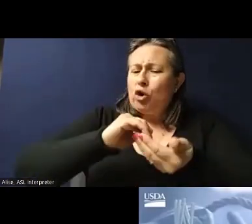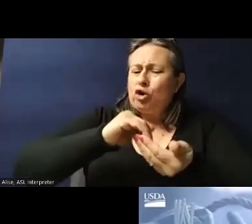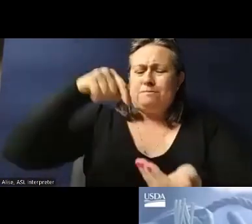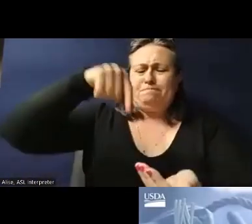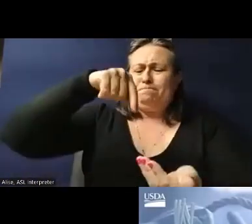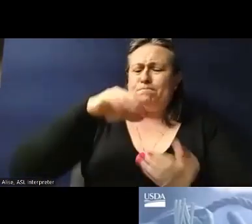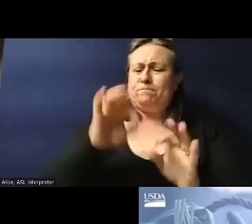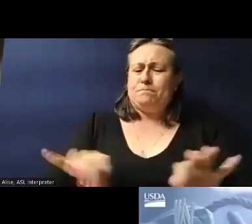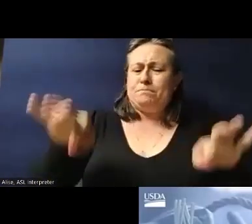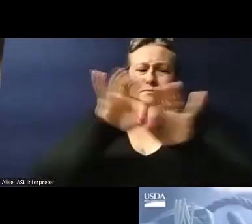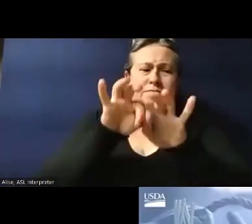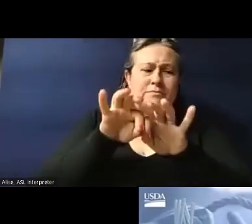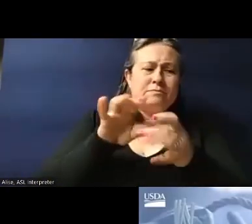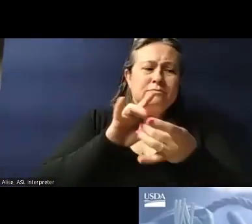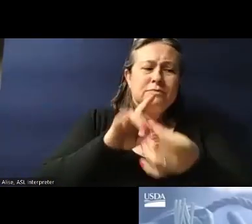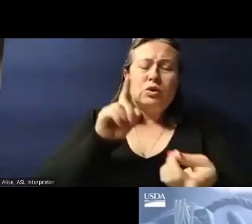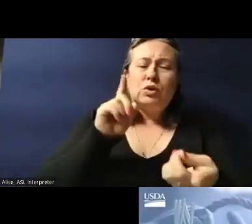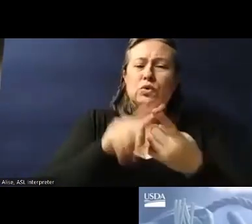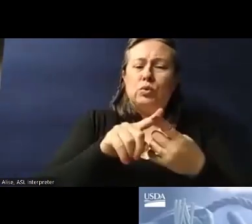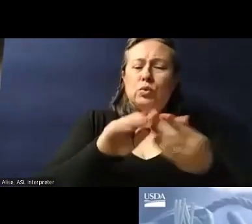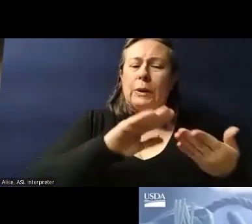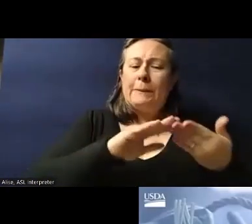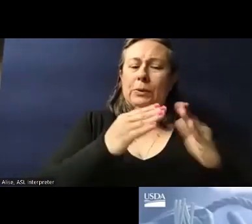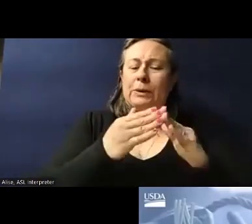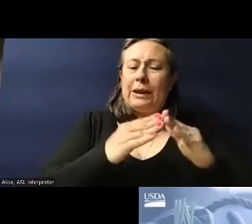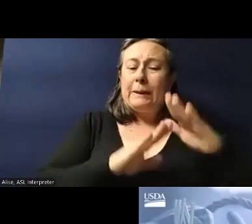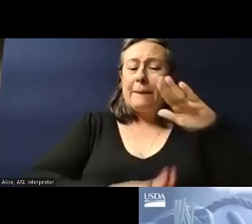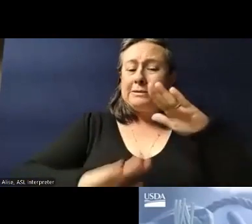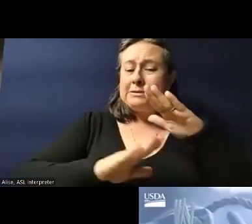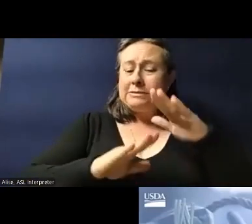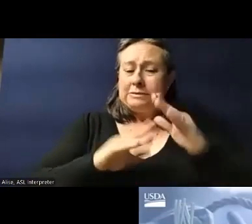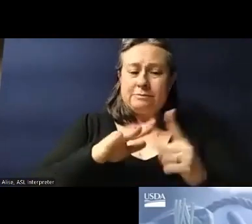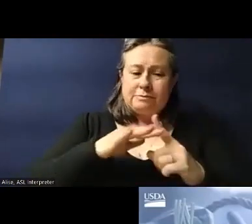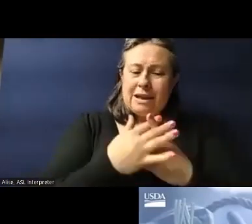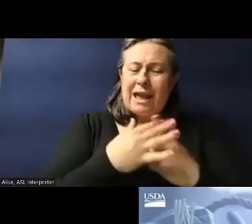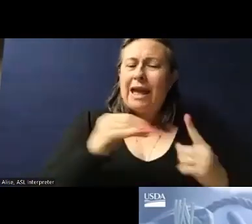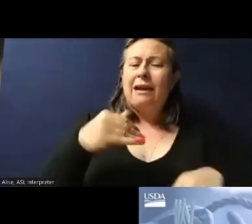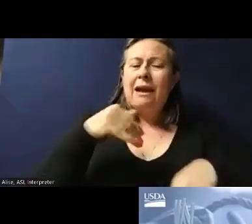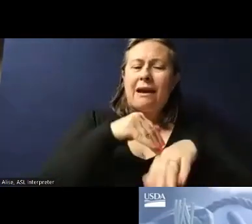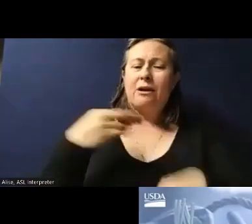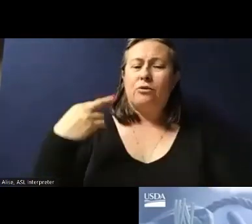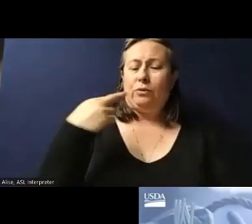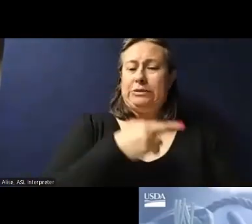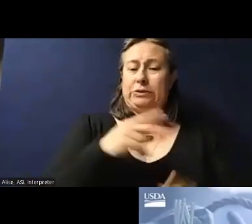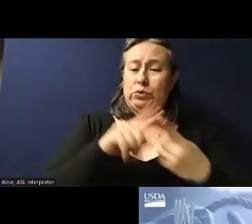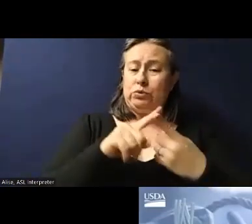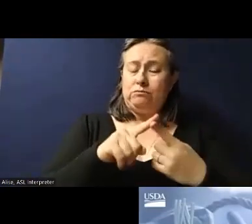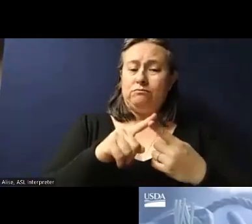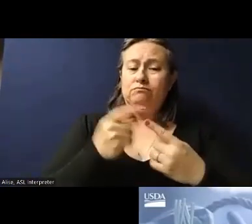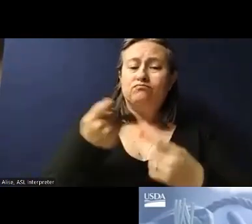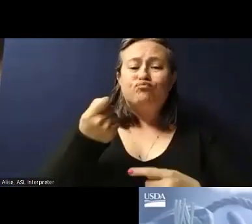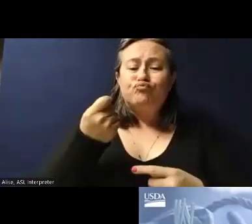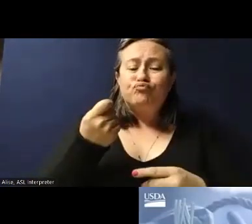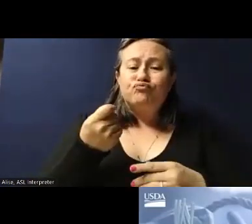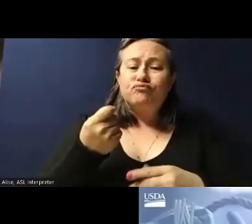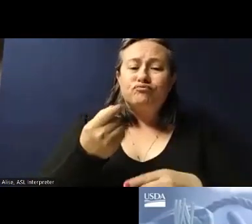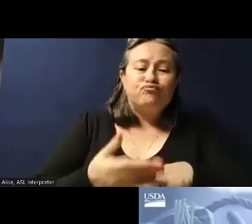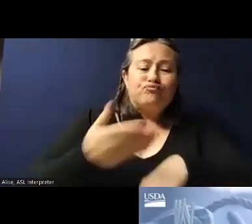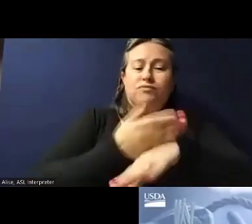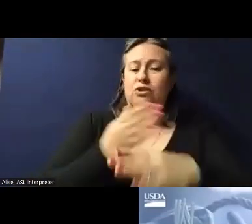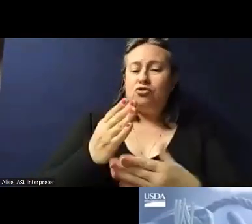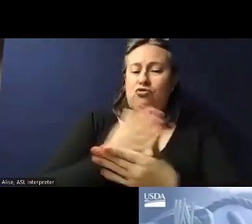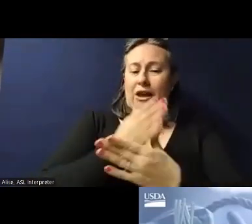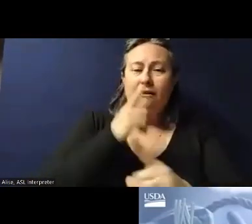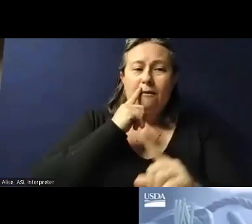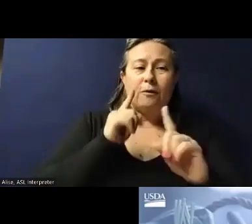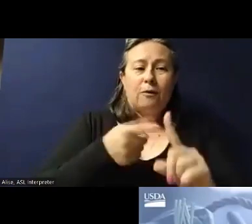with community-based organizations and at-risk populations, to achieve the shared goal of improving human health through